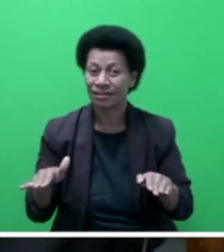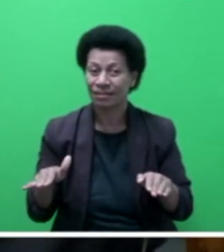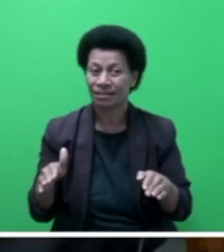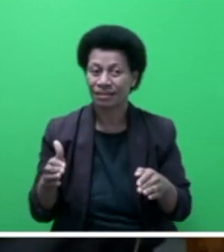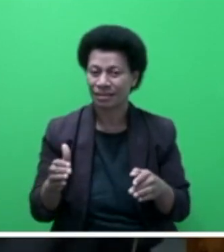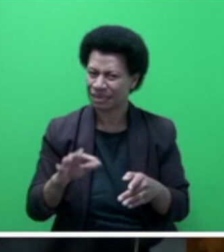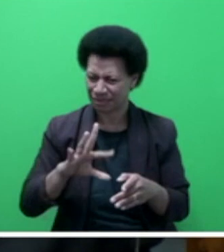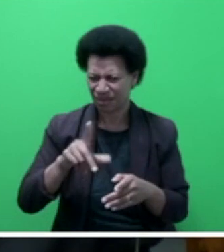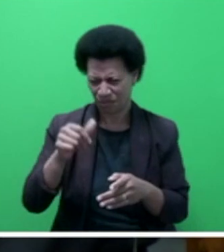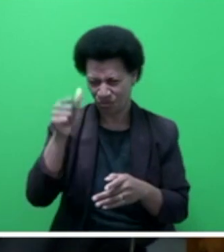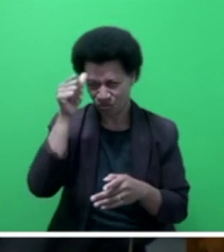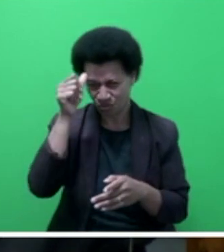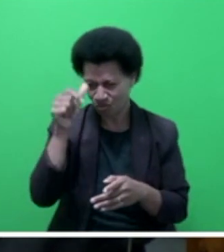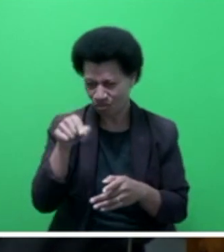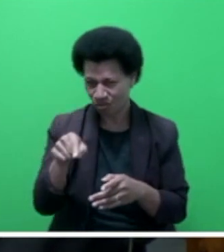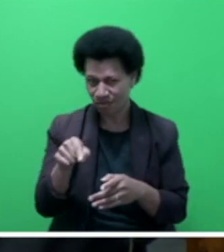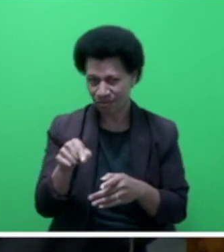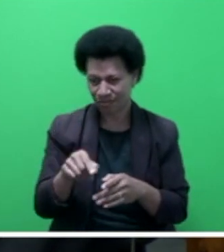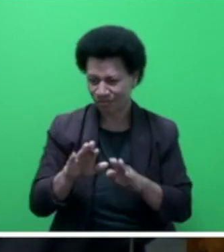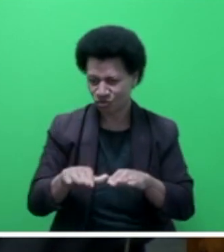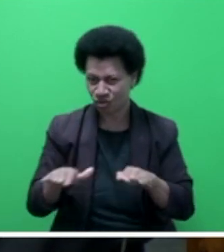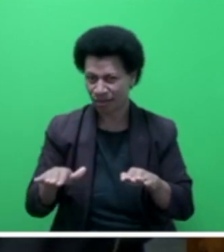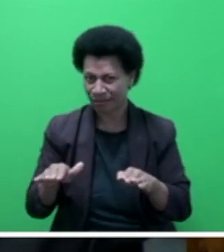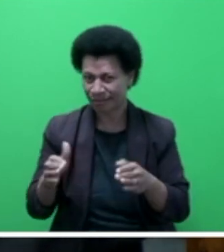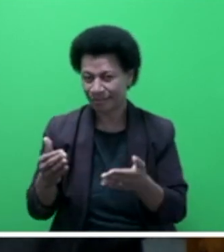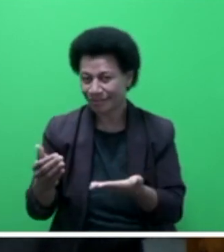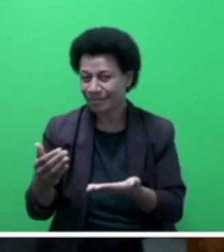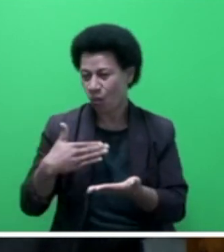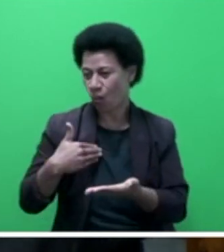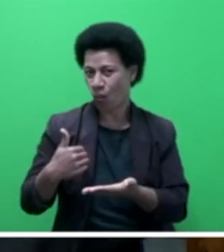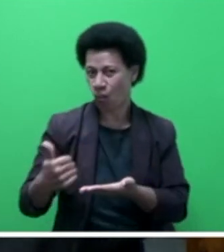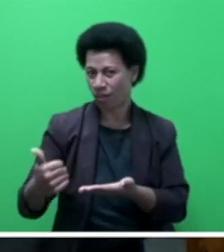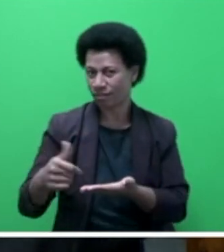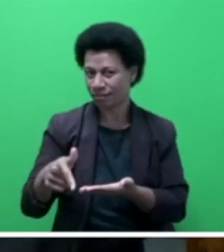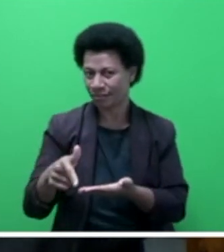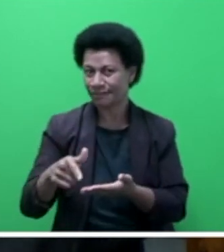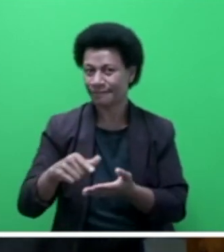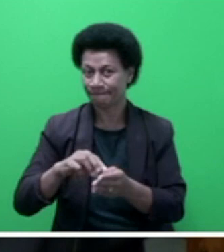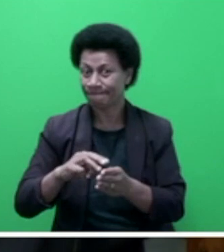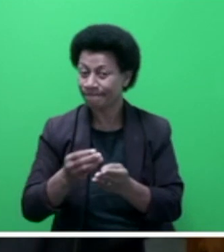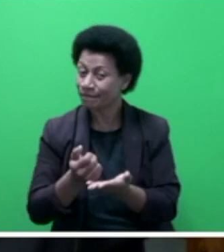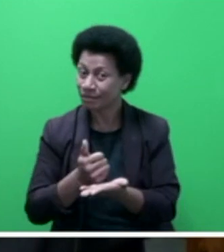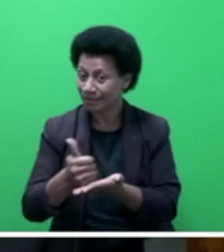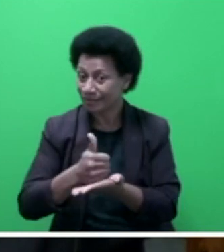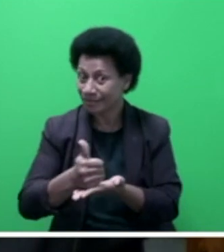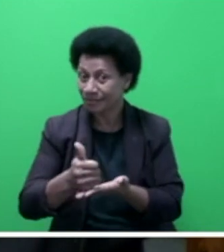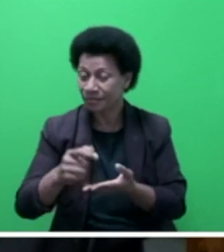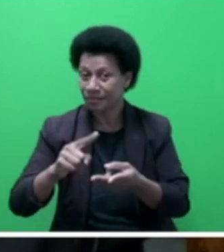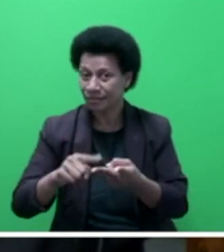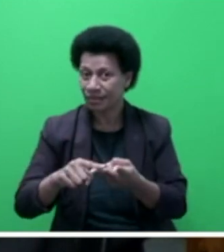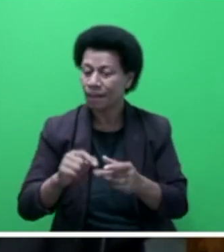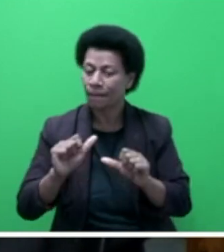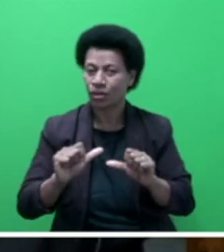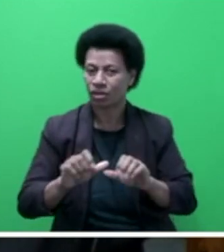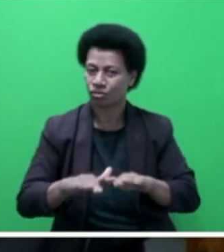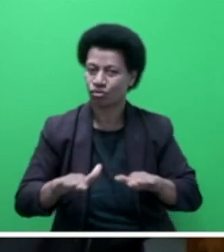should know about the Child Welfare Act and its provisions in relation to the protection of all children,